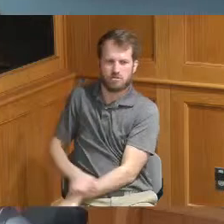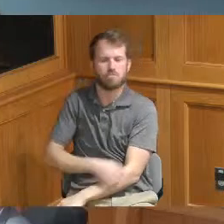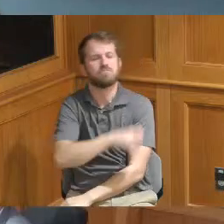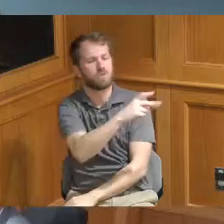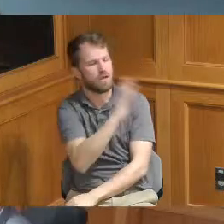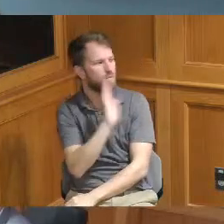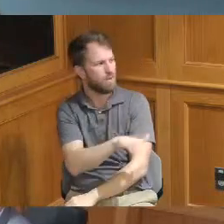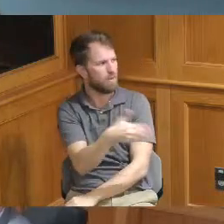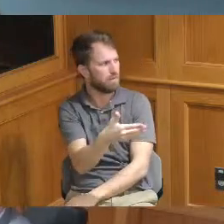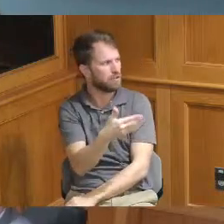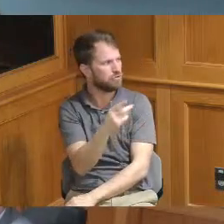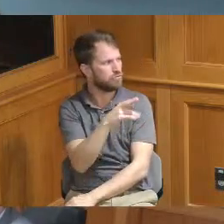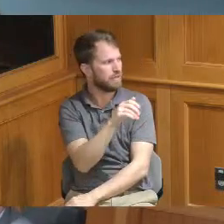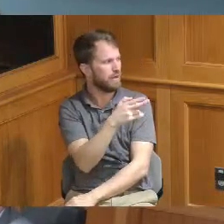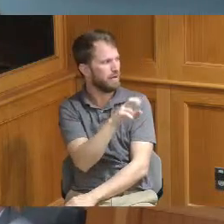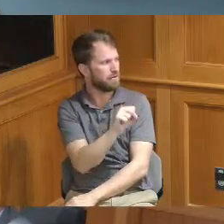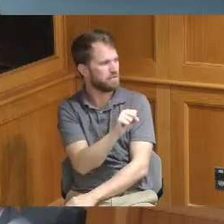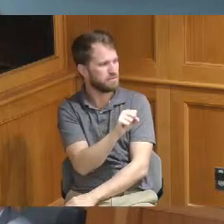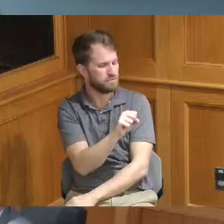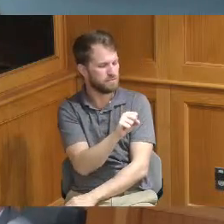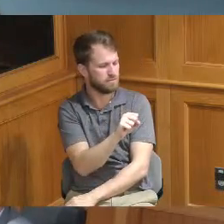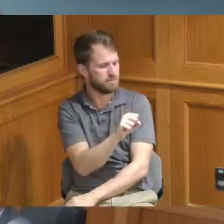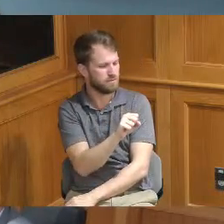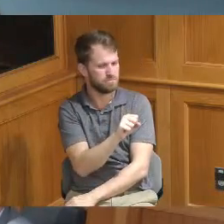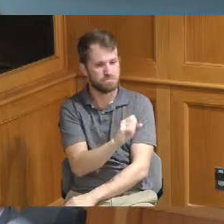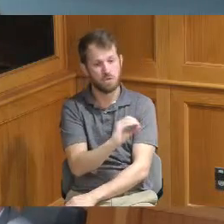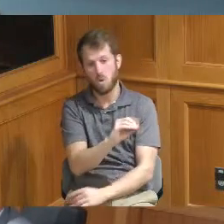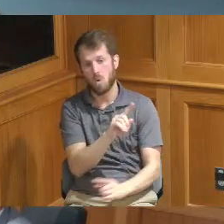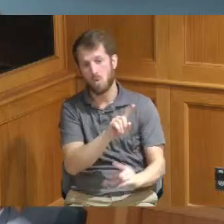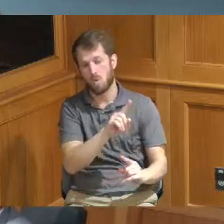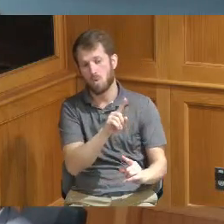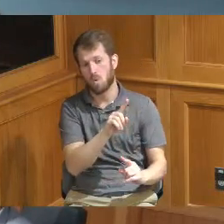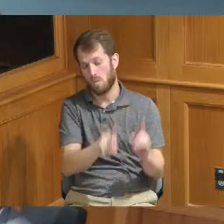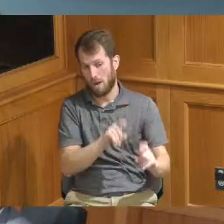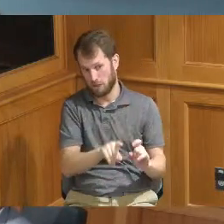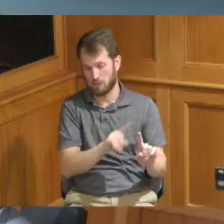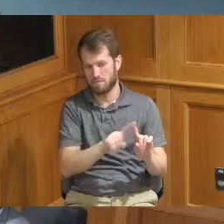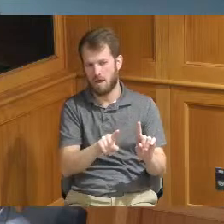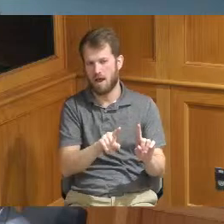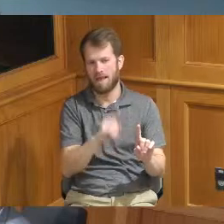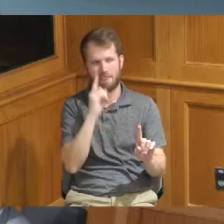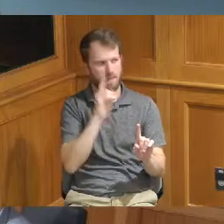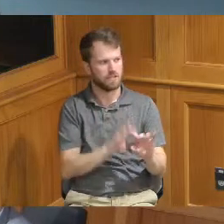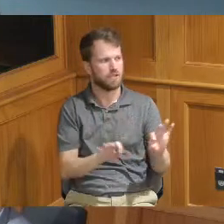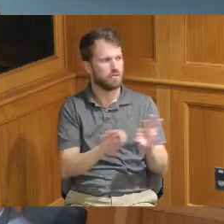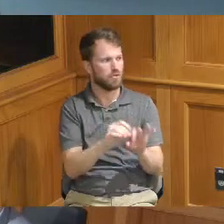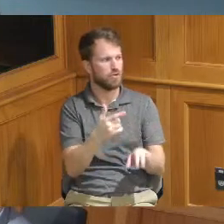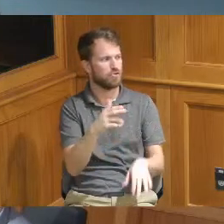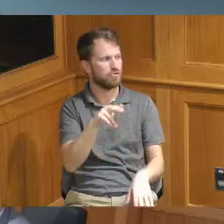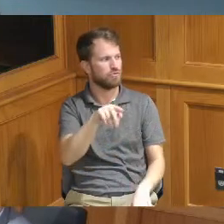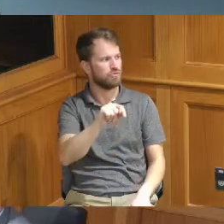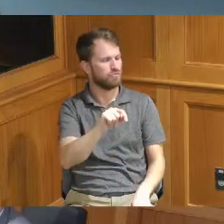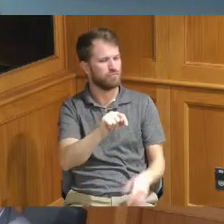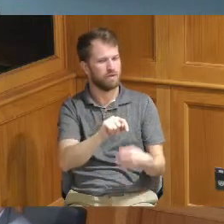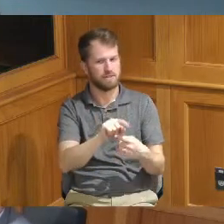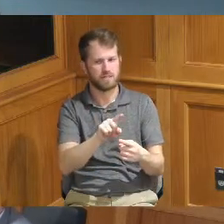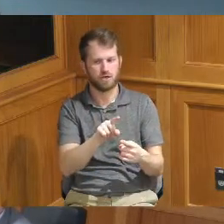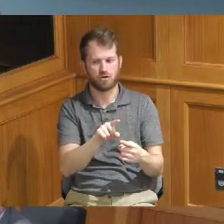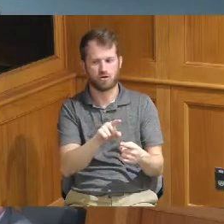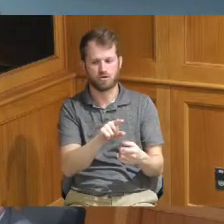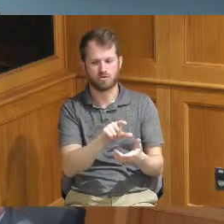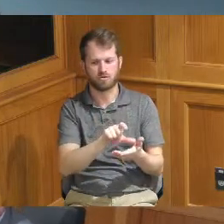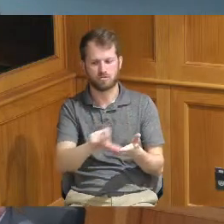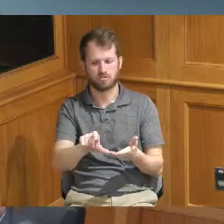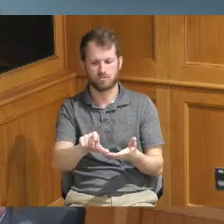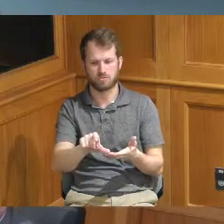it up. Vice President Dreehouse. I have no questions. I do think it's noteworthy that these grants are coming into drug court, and I'm glad